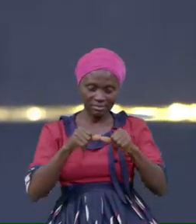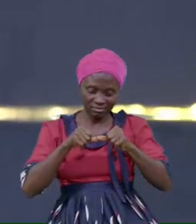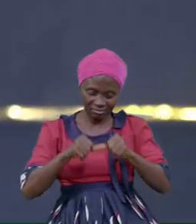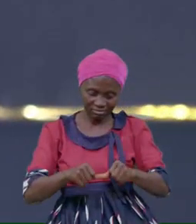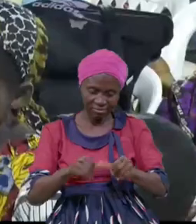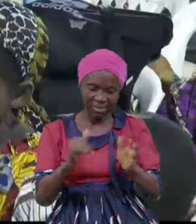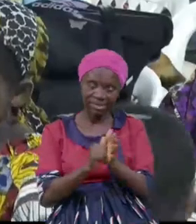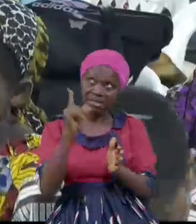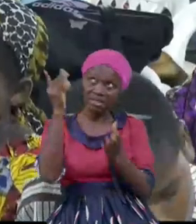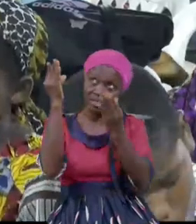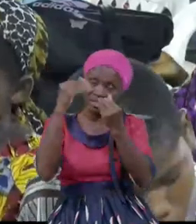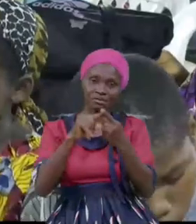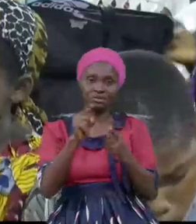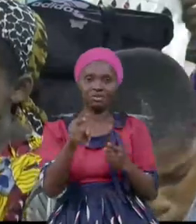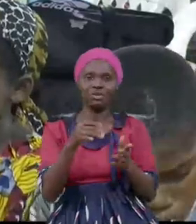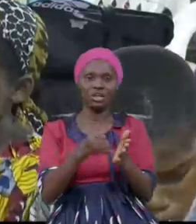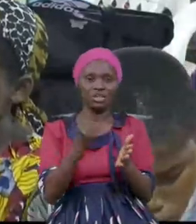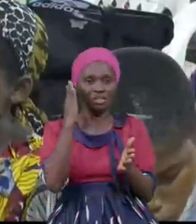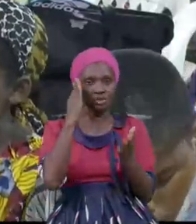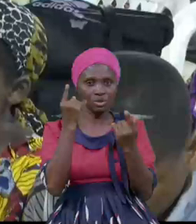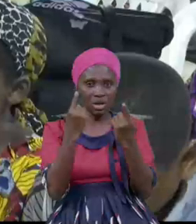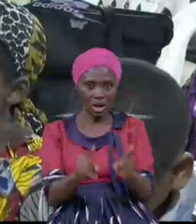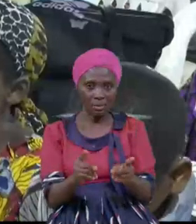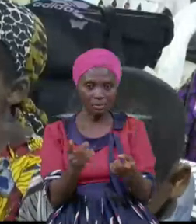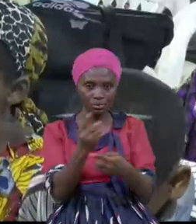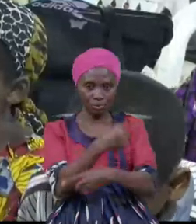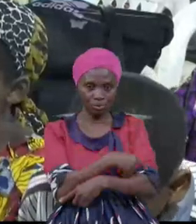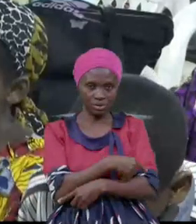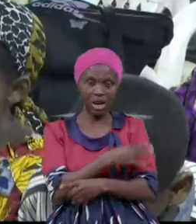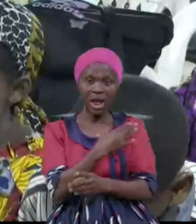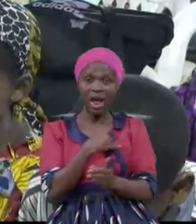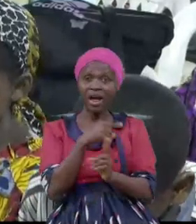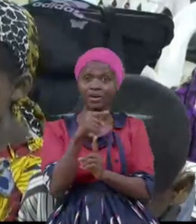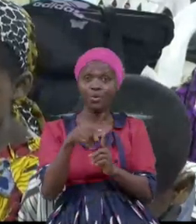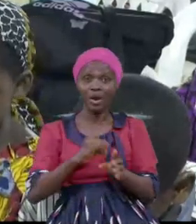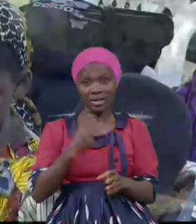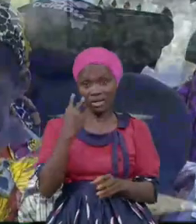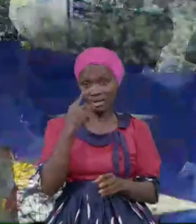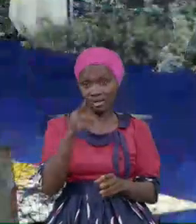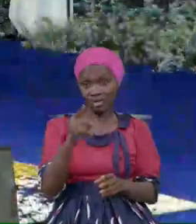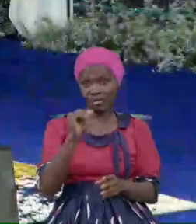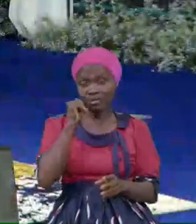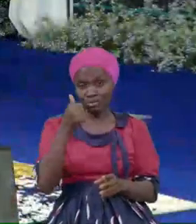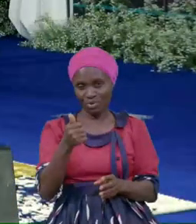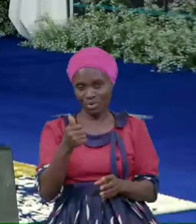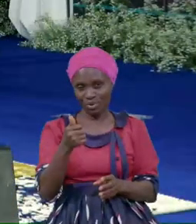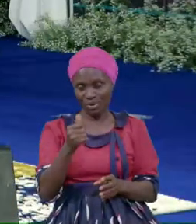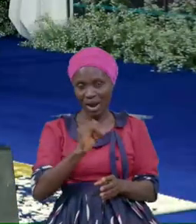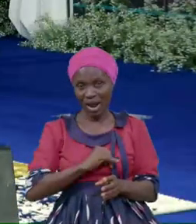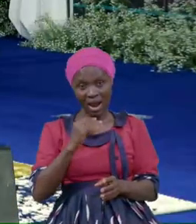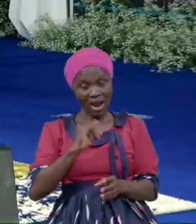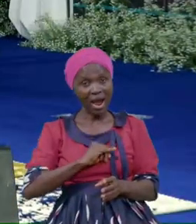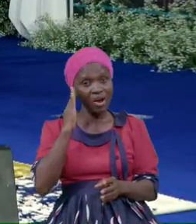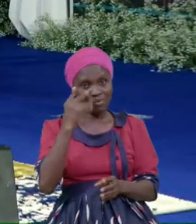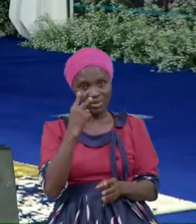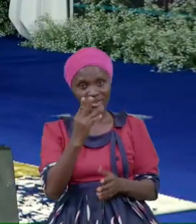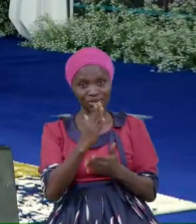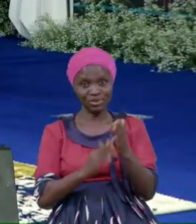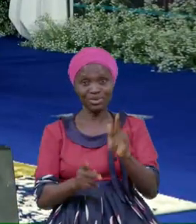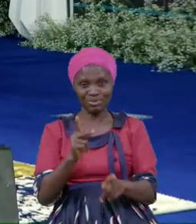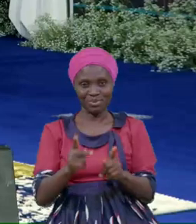today. Yeah. And when I see you tomorrow, I'm seeing some people here tomorrow, the